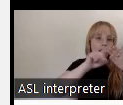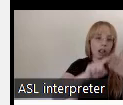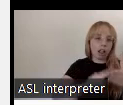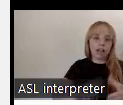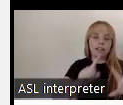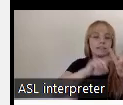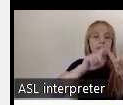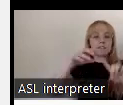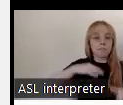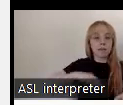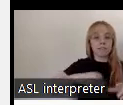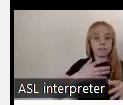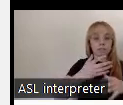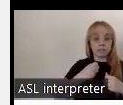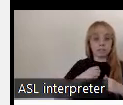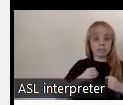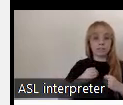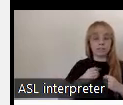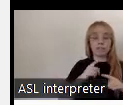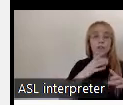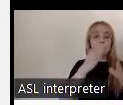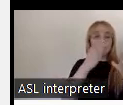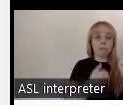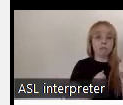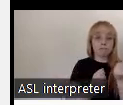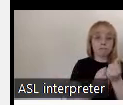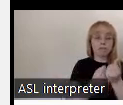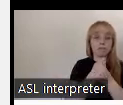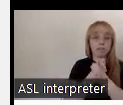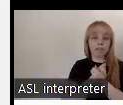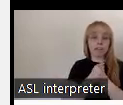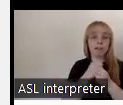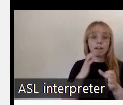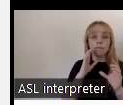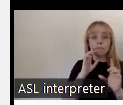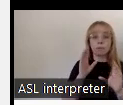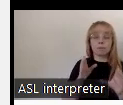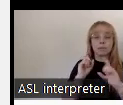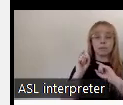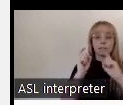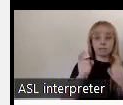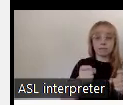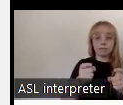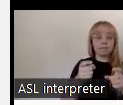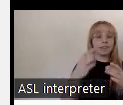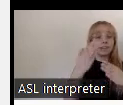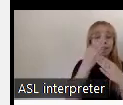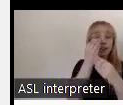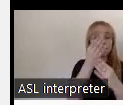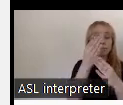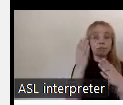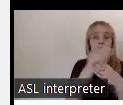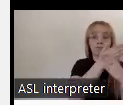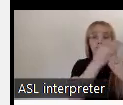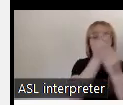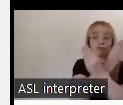might receive or that someone you support or someone that you love might be receiving, to share that information with others who are